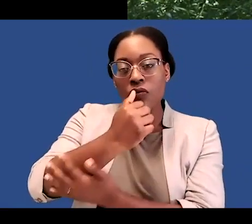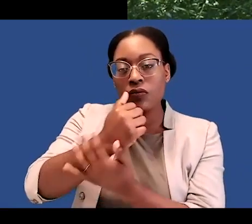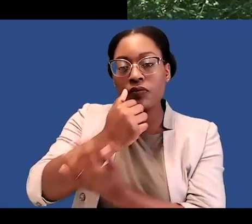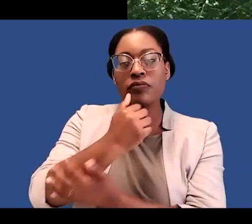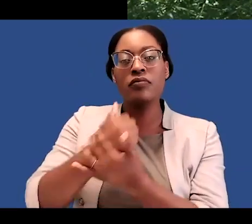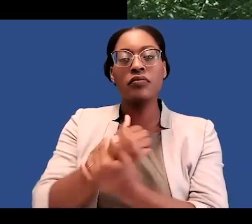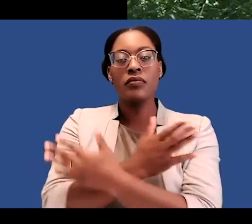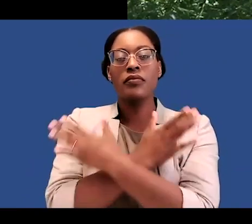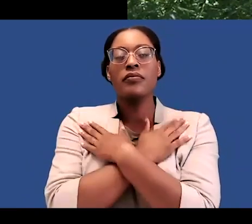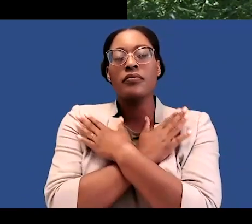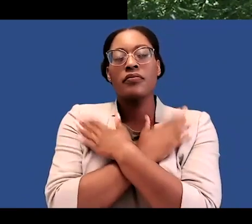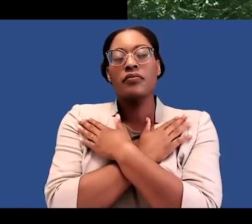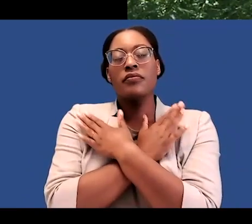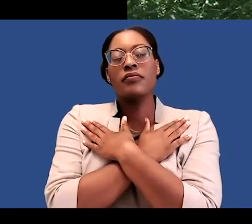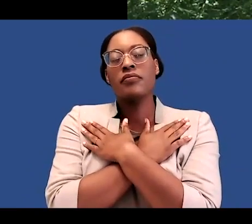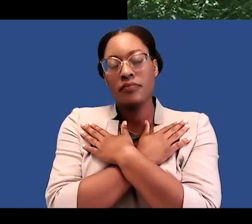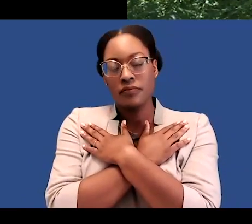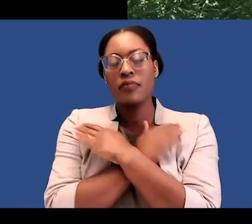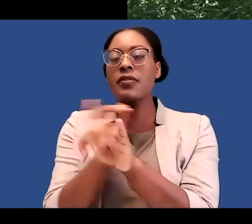the wrists and the hands.